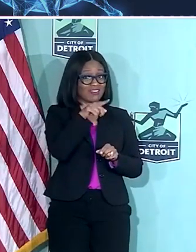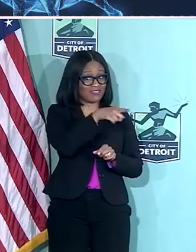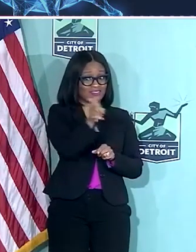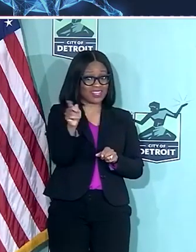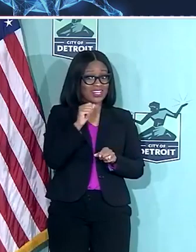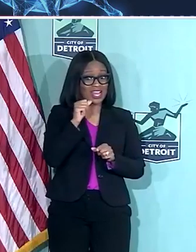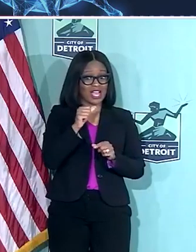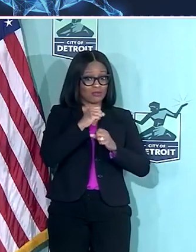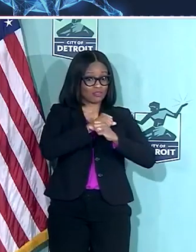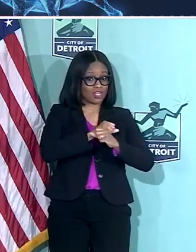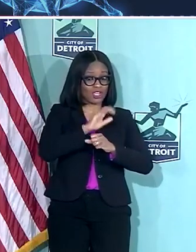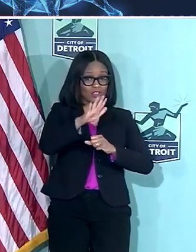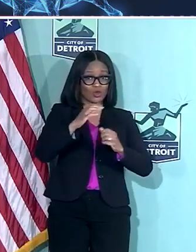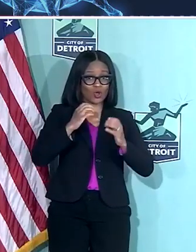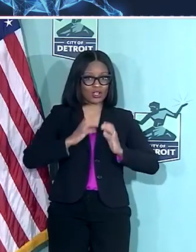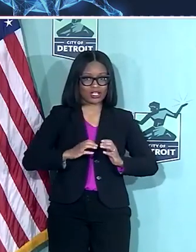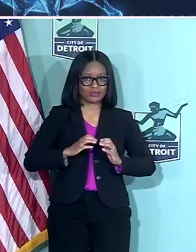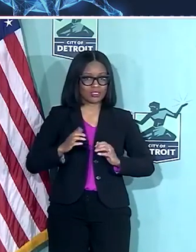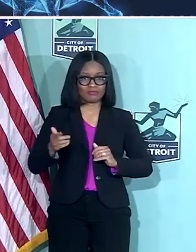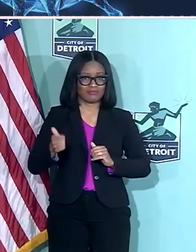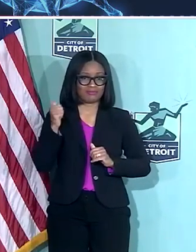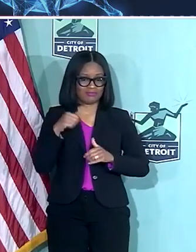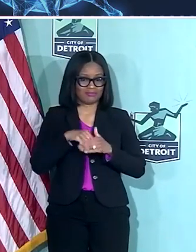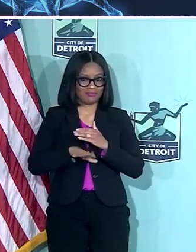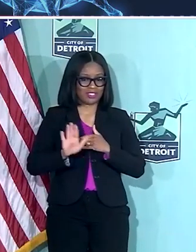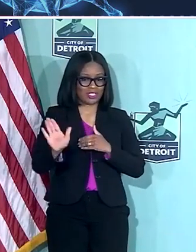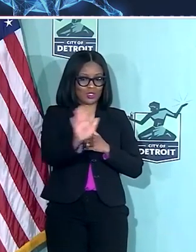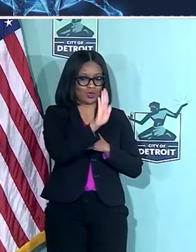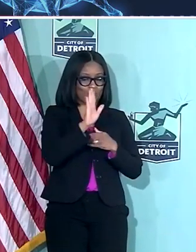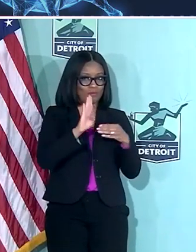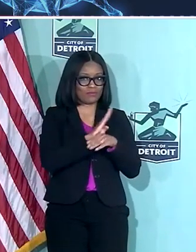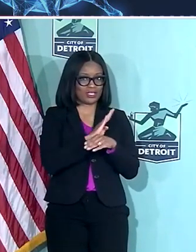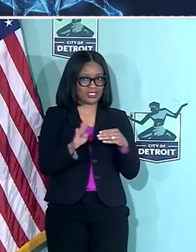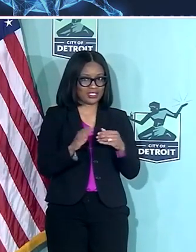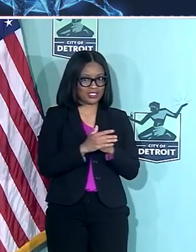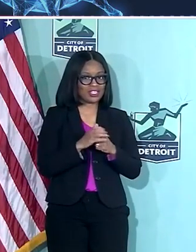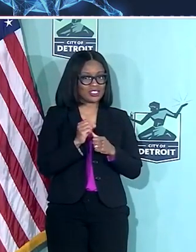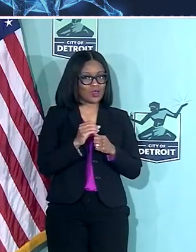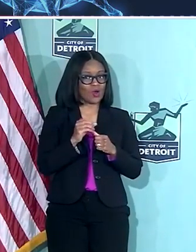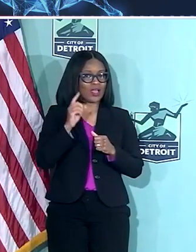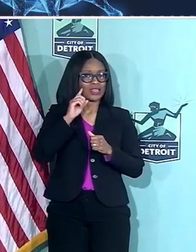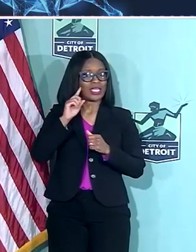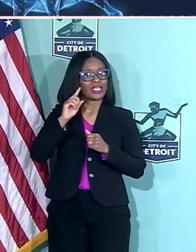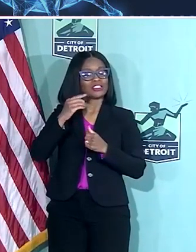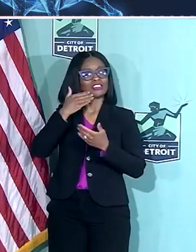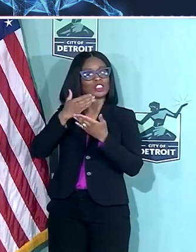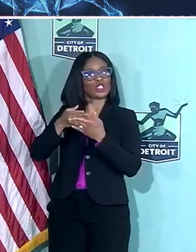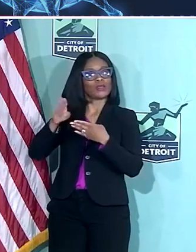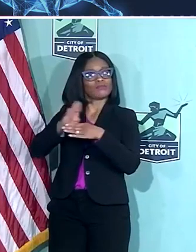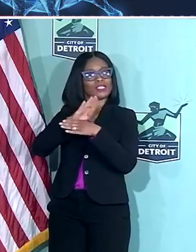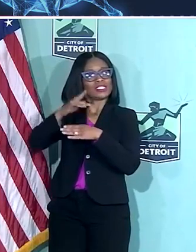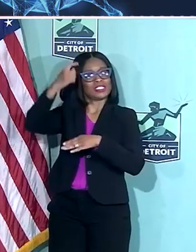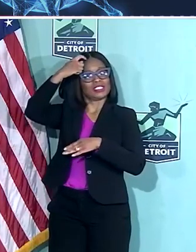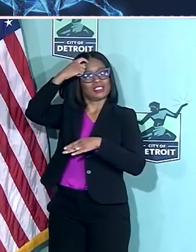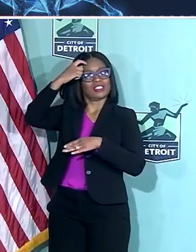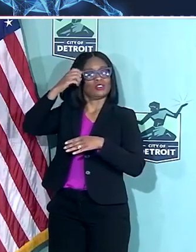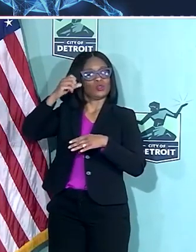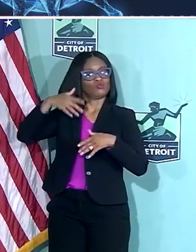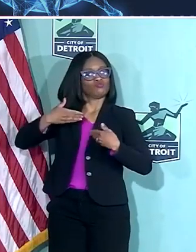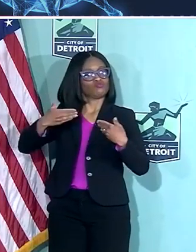they're not going to come into your store. And so I would think it would be good business for people to adopt these